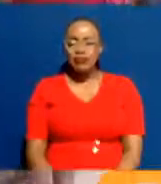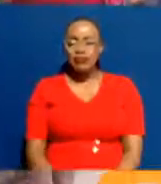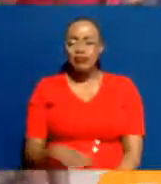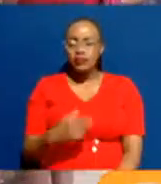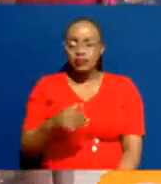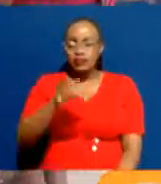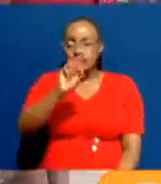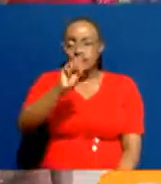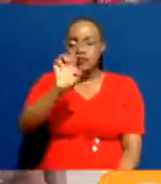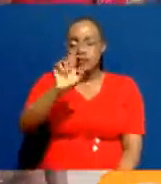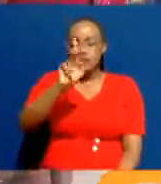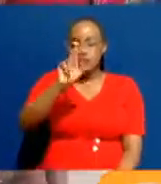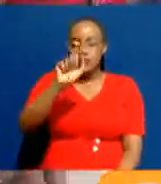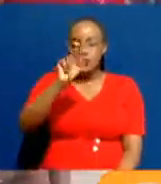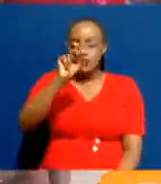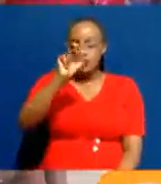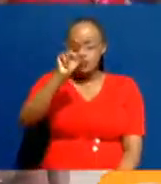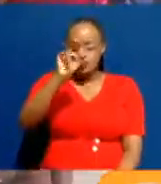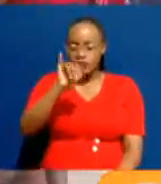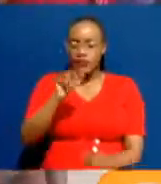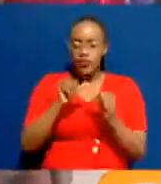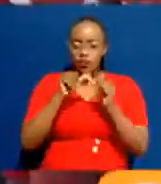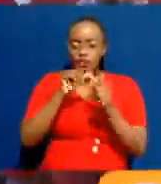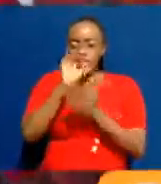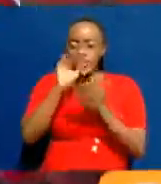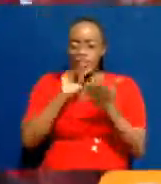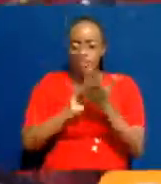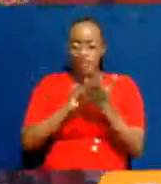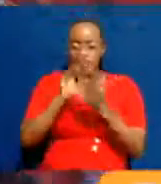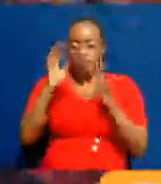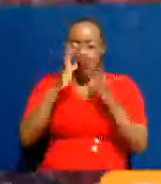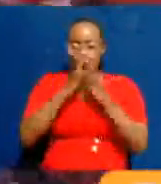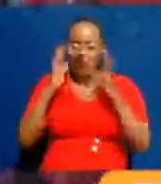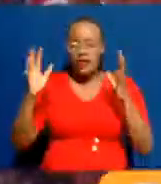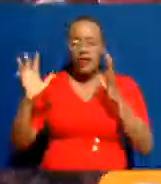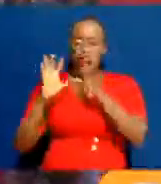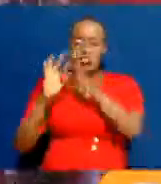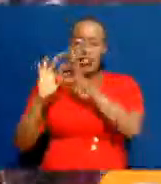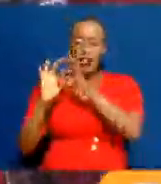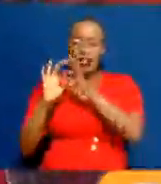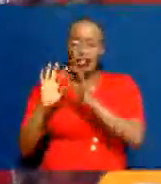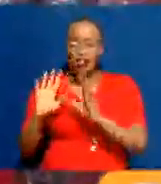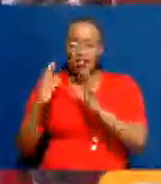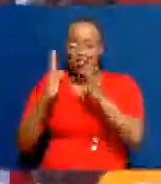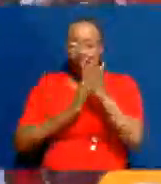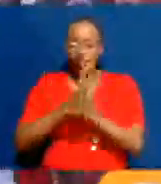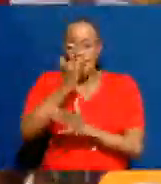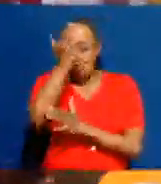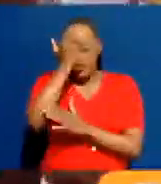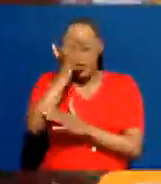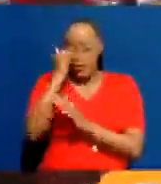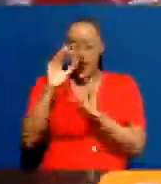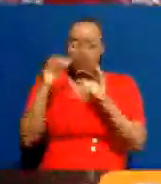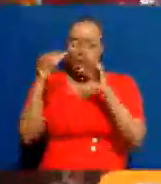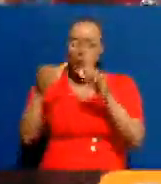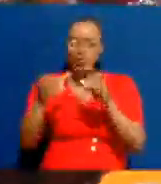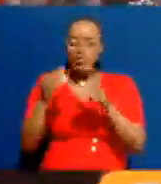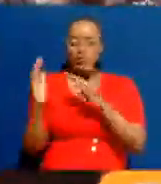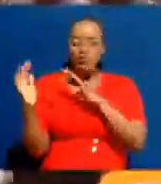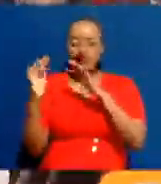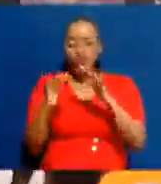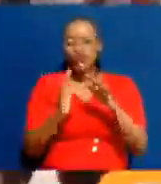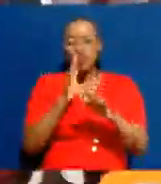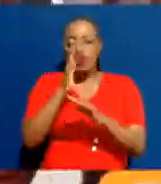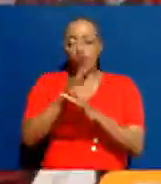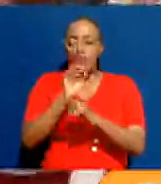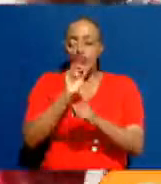Sekenani area of Narok County continues to be the epicenter of the biggest cultural festival by the Maa community, bringing together more